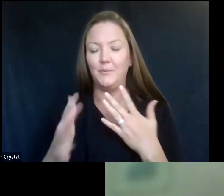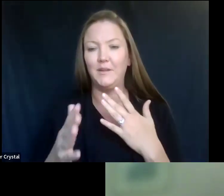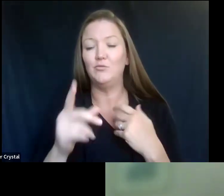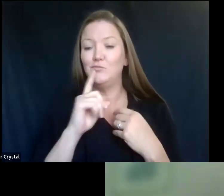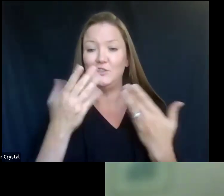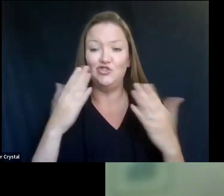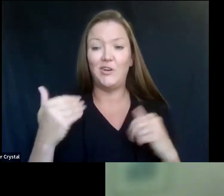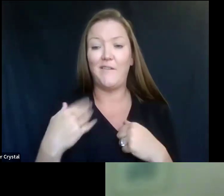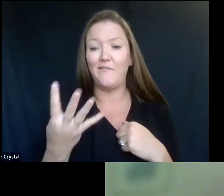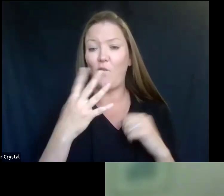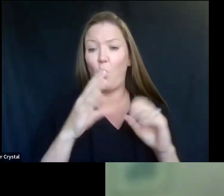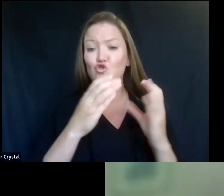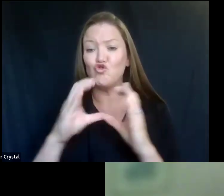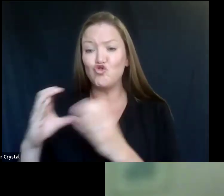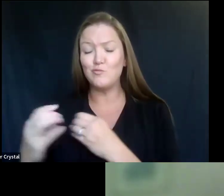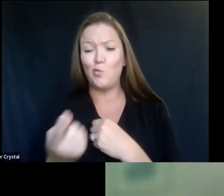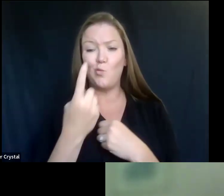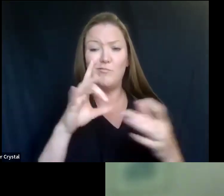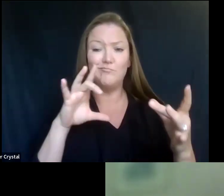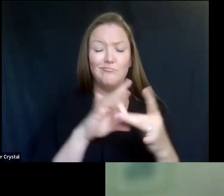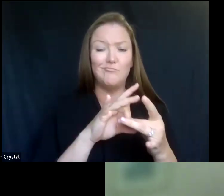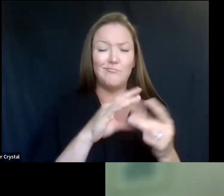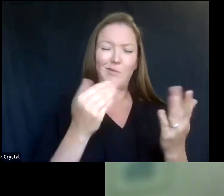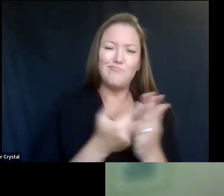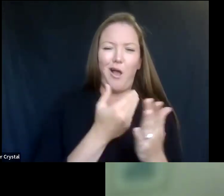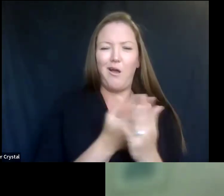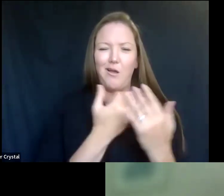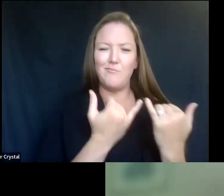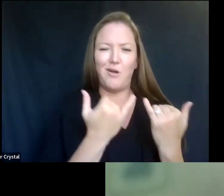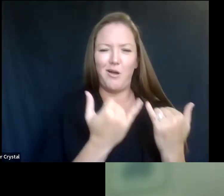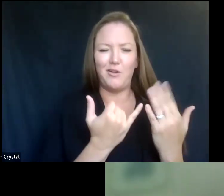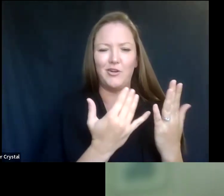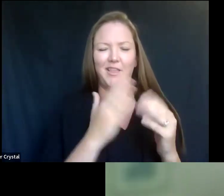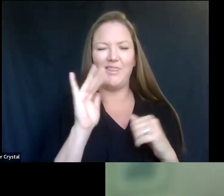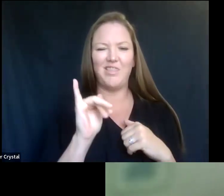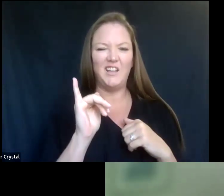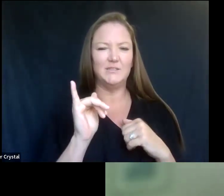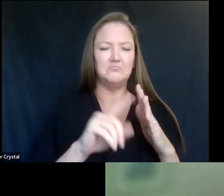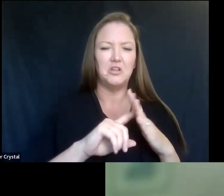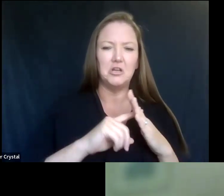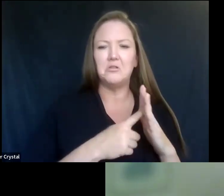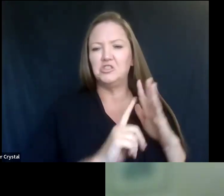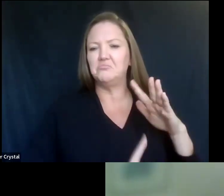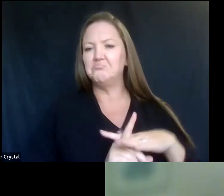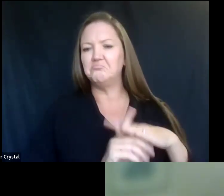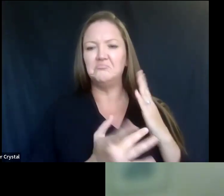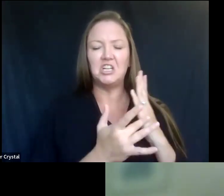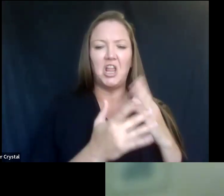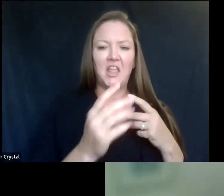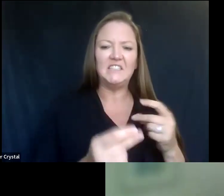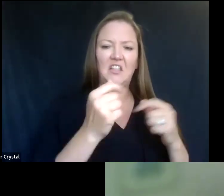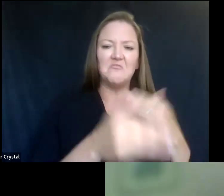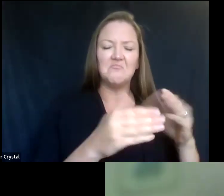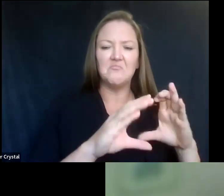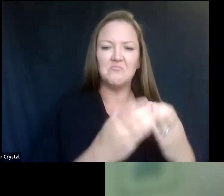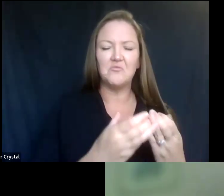there's 4 groups. One is about modernizing government service delivery, which is the Emerging Technology Accelerator. It's kind of like, we're partnering with these